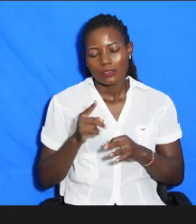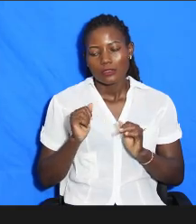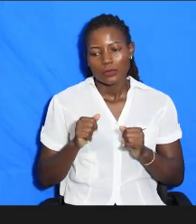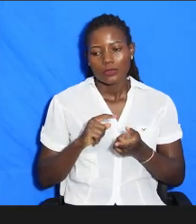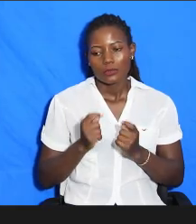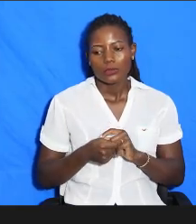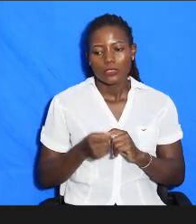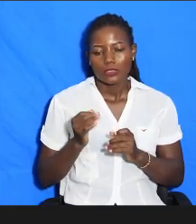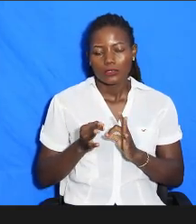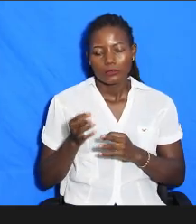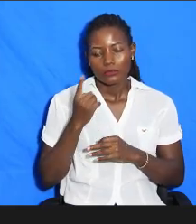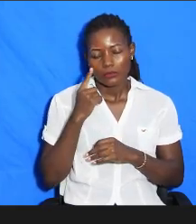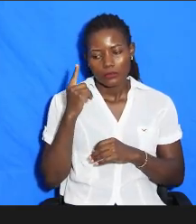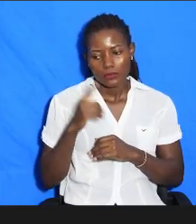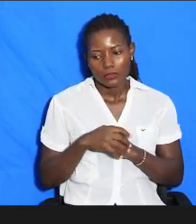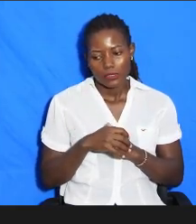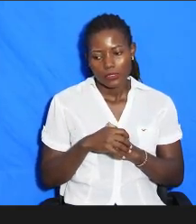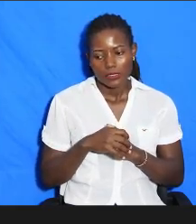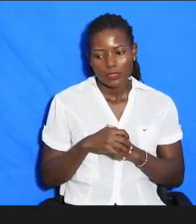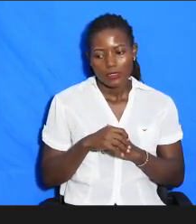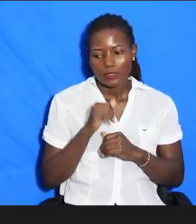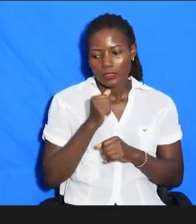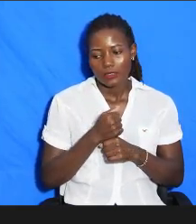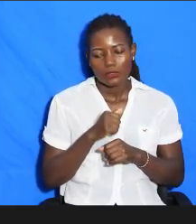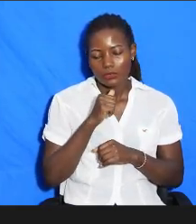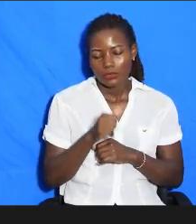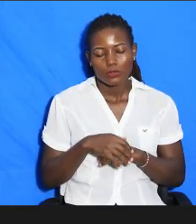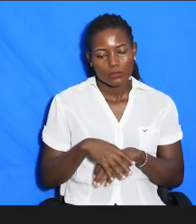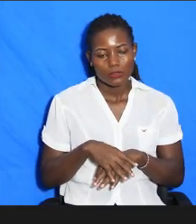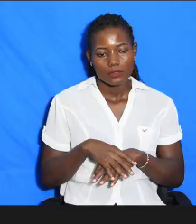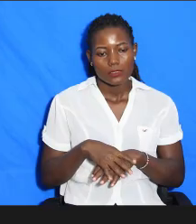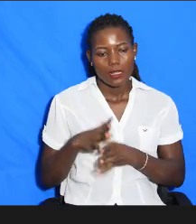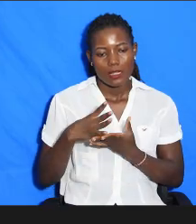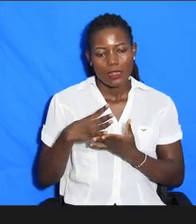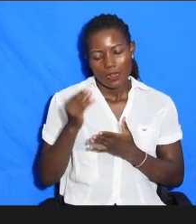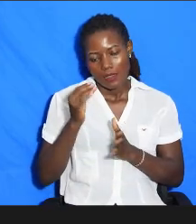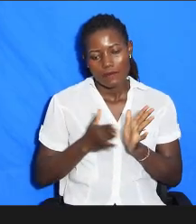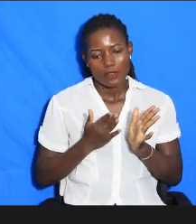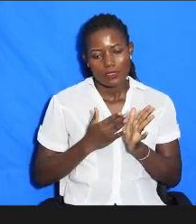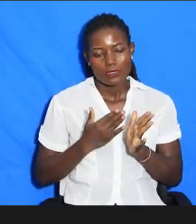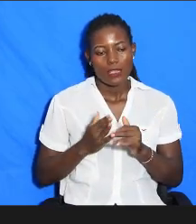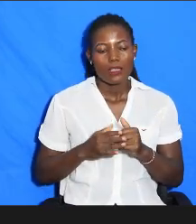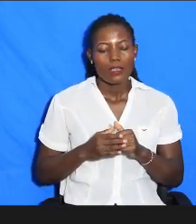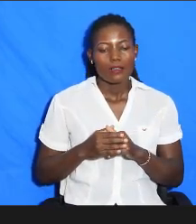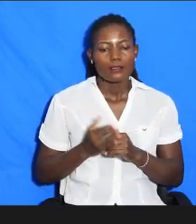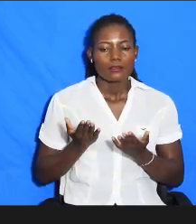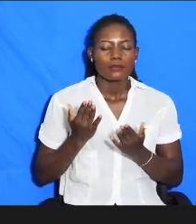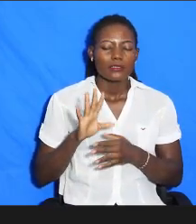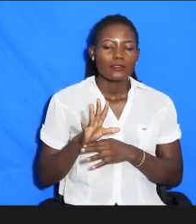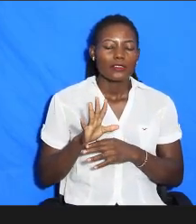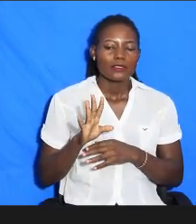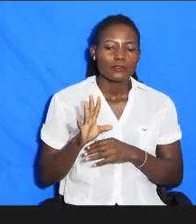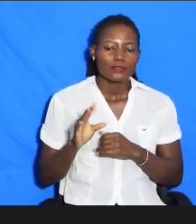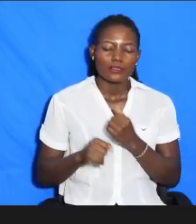And if you check top athletes, they don't hop immediately. You can see they've either stuck with a specific coach for more than either 5 years